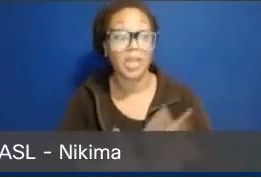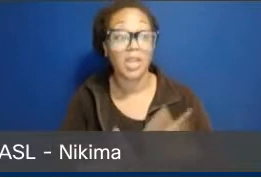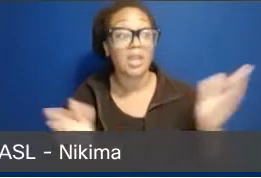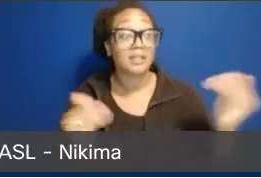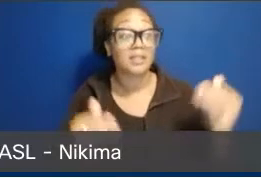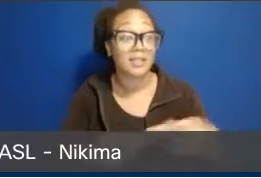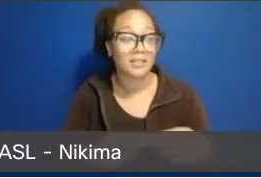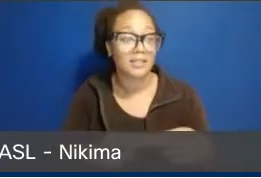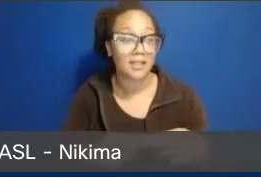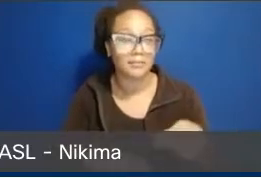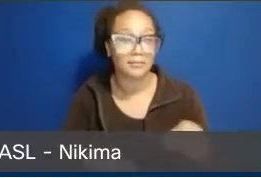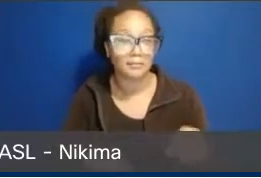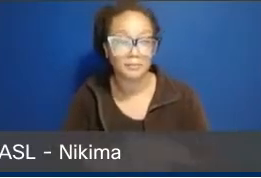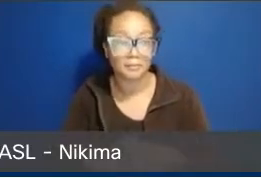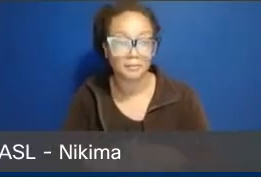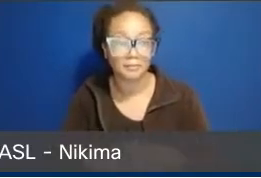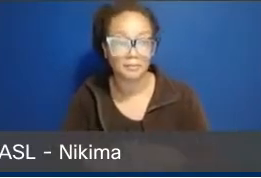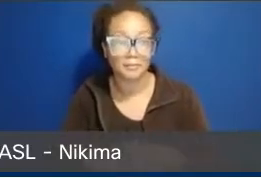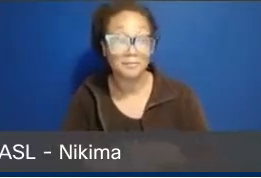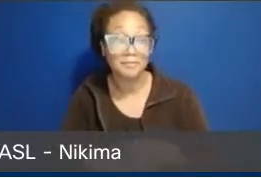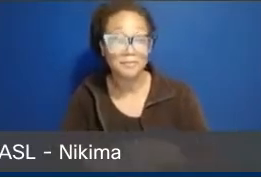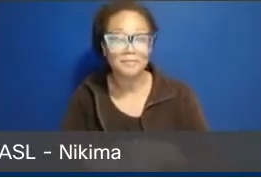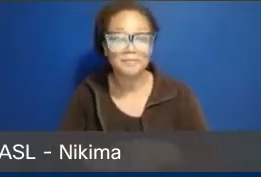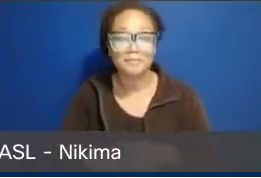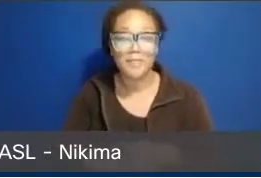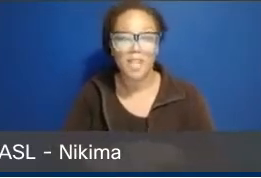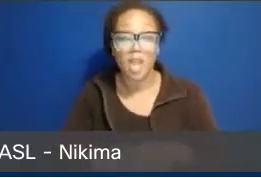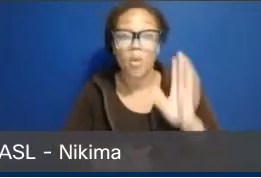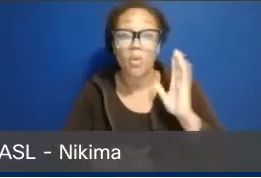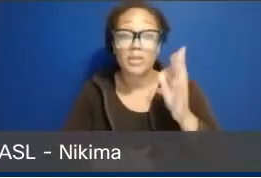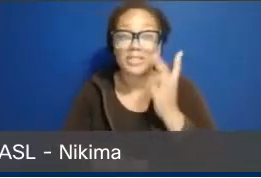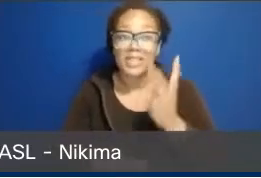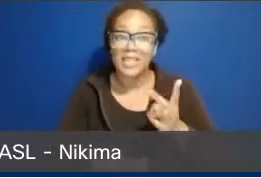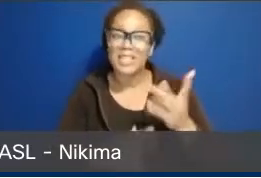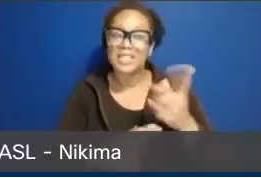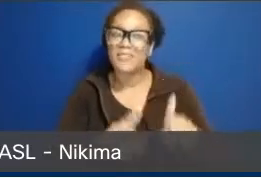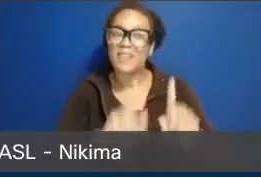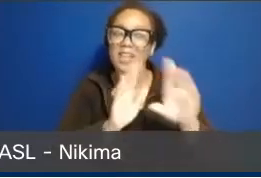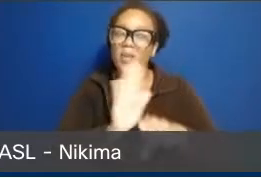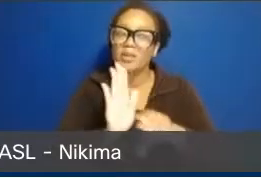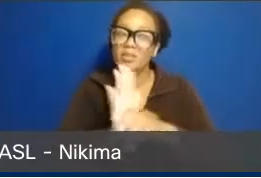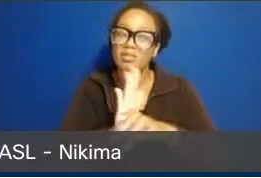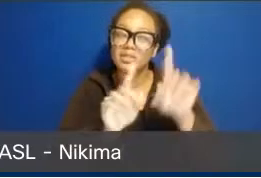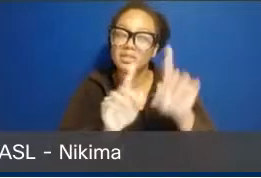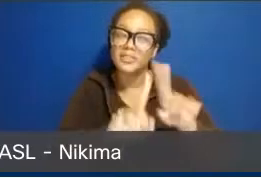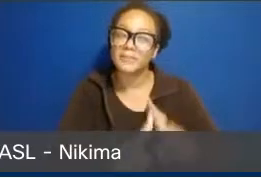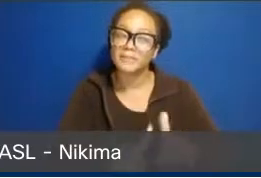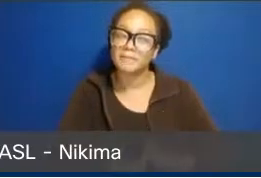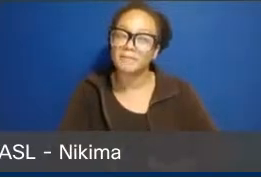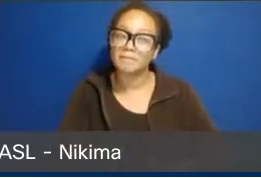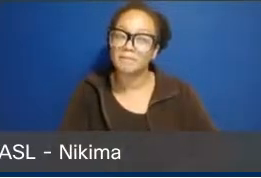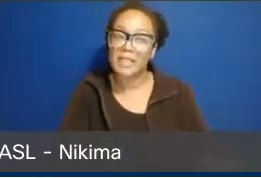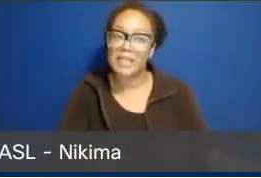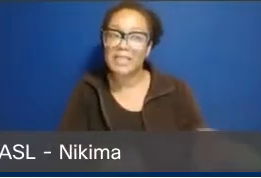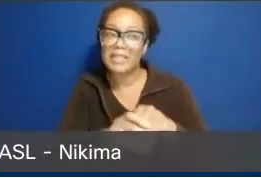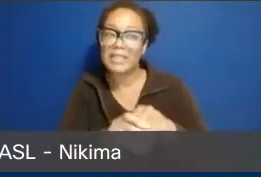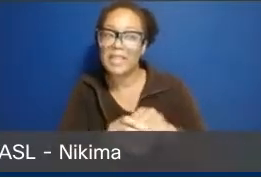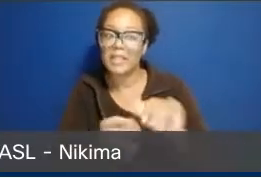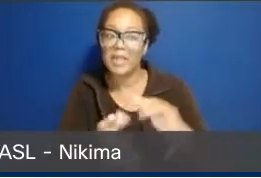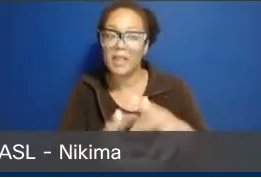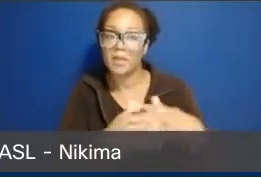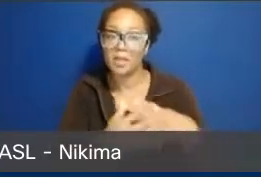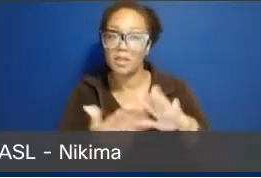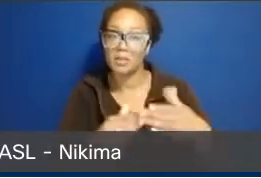what we're going to see are the characteristics that are collected in the American Community Survey. So you